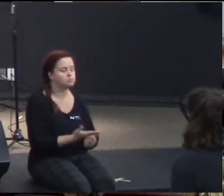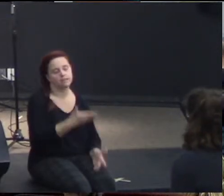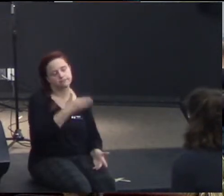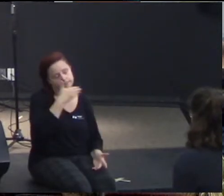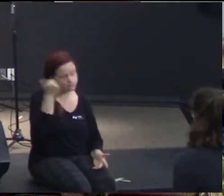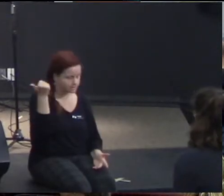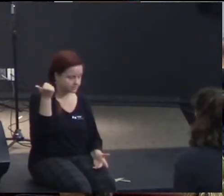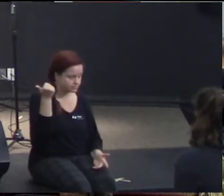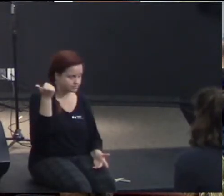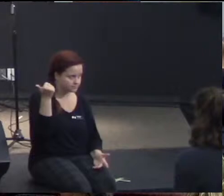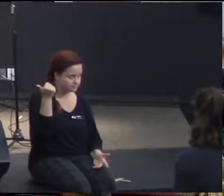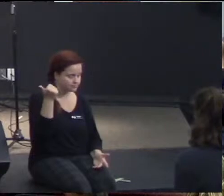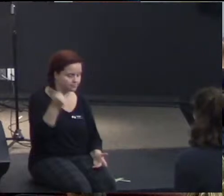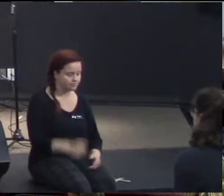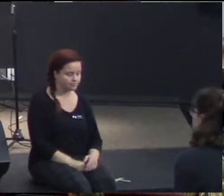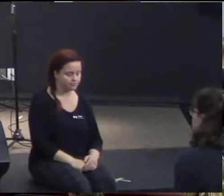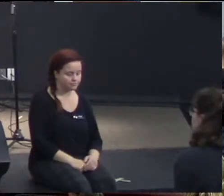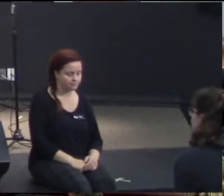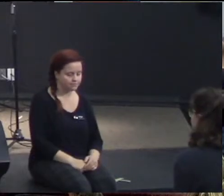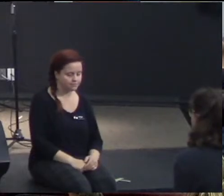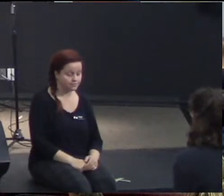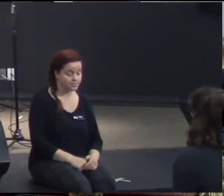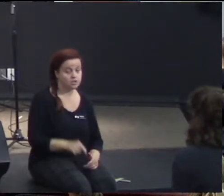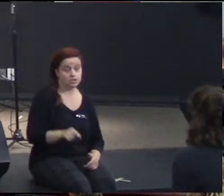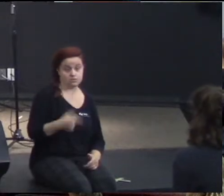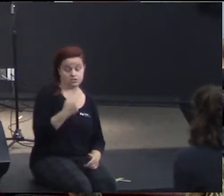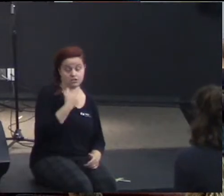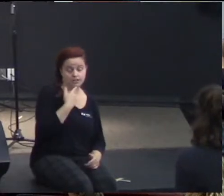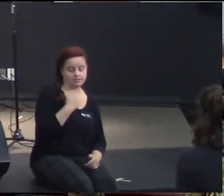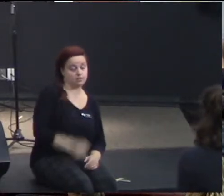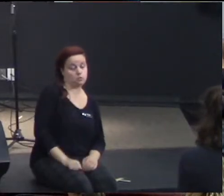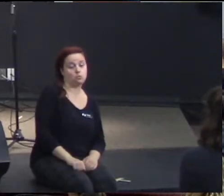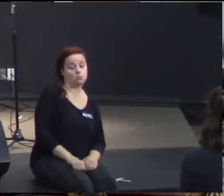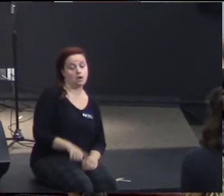Yeah. Wow. To which I'm like, no, that's hot.